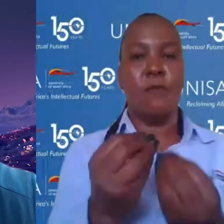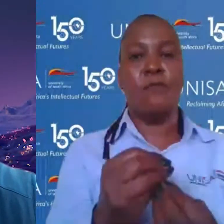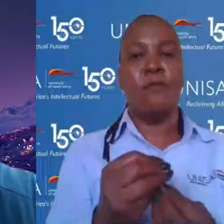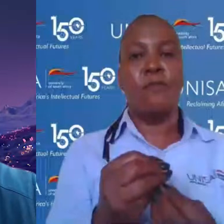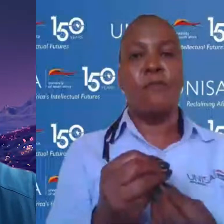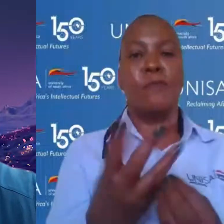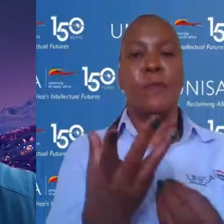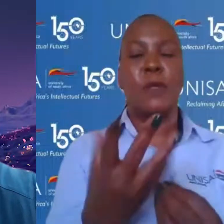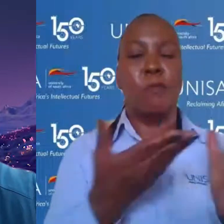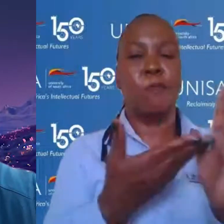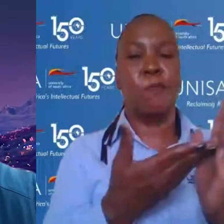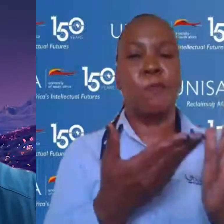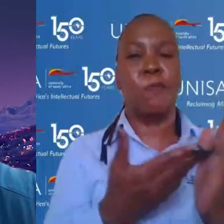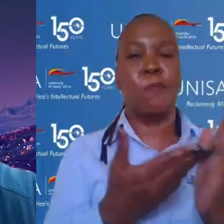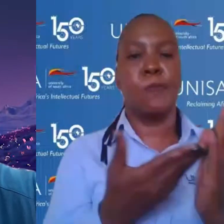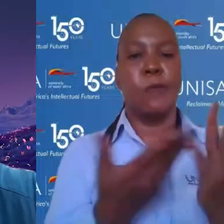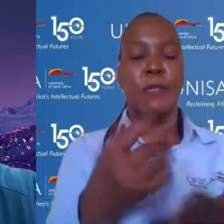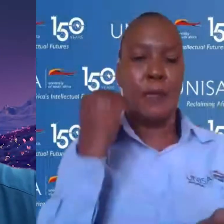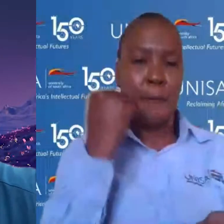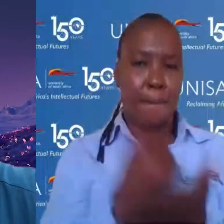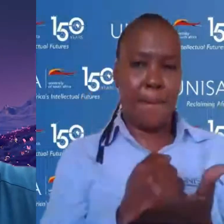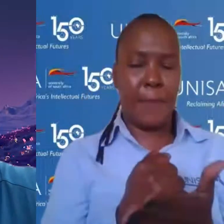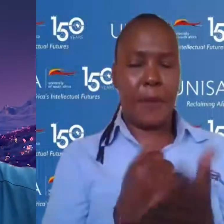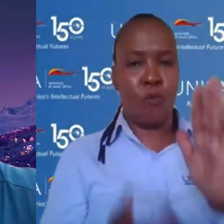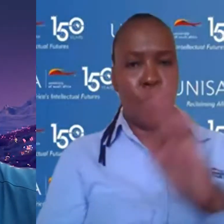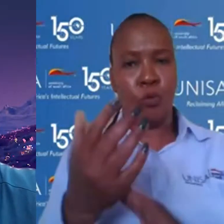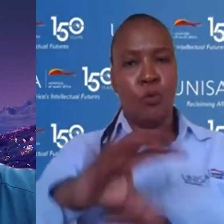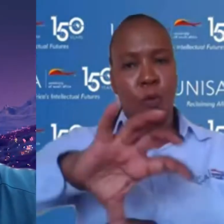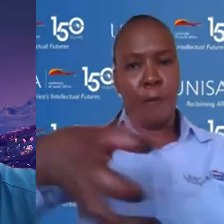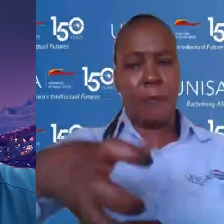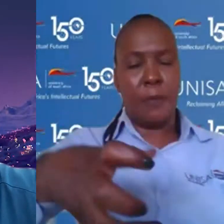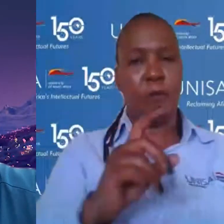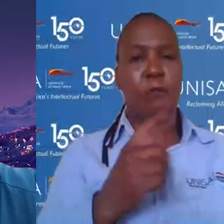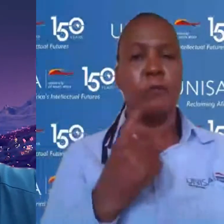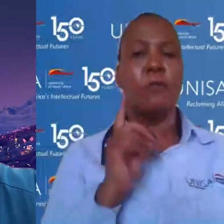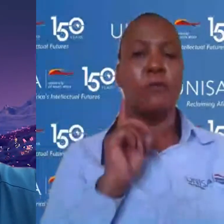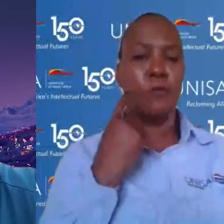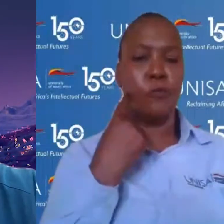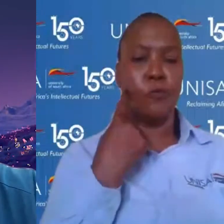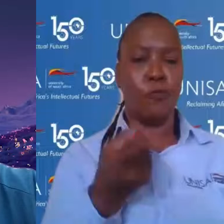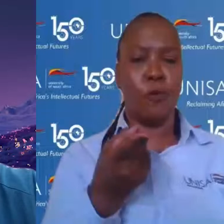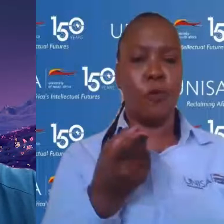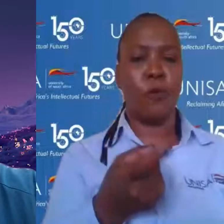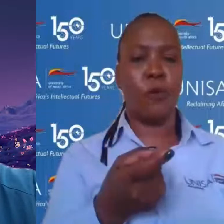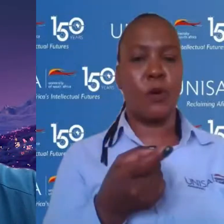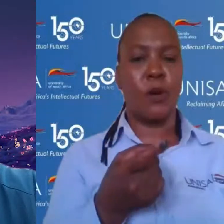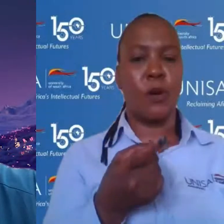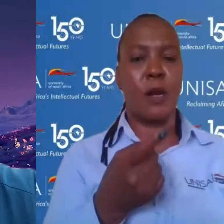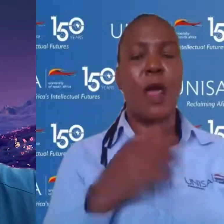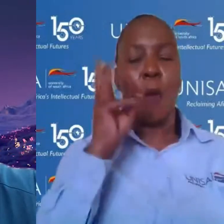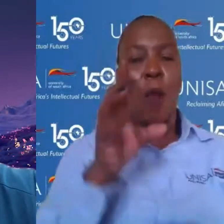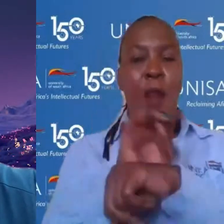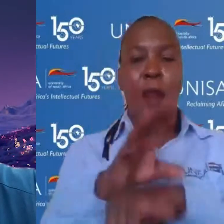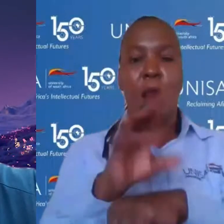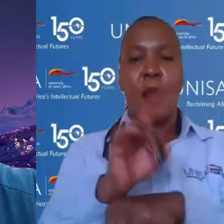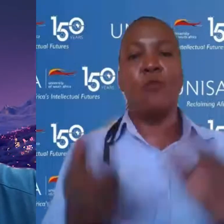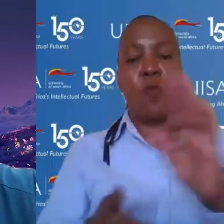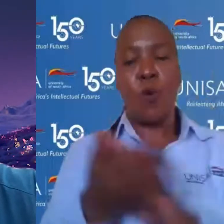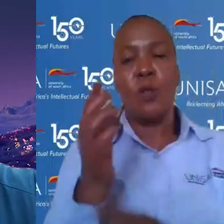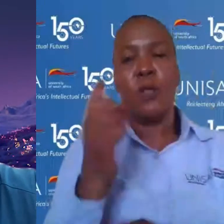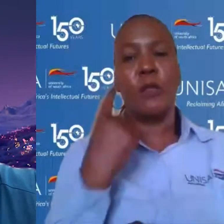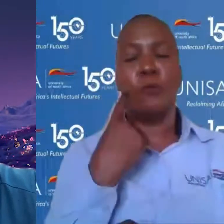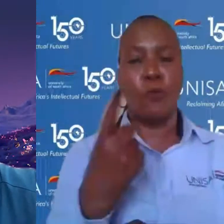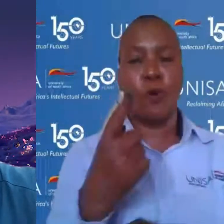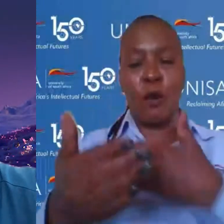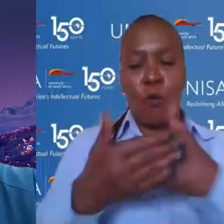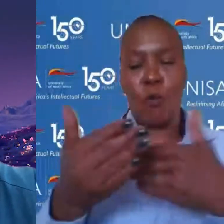it a must to go to campus tomorrow? I advise you to go to campus tomorrow. Go to your nearest campus